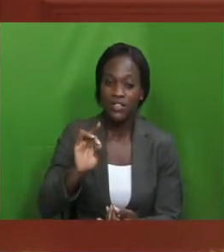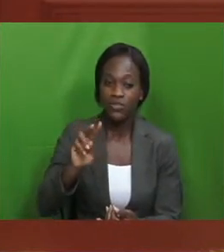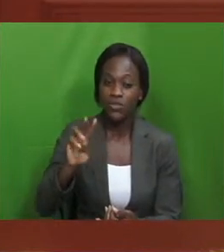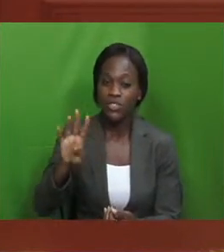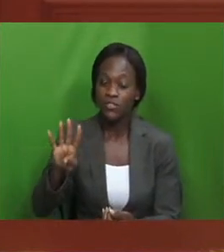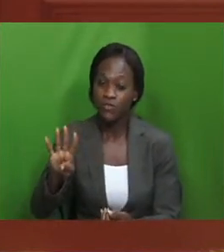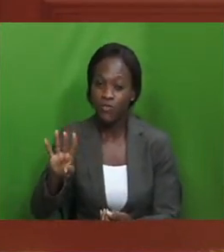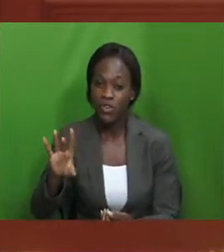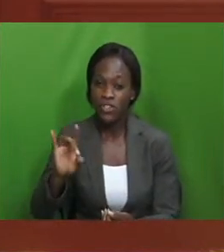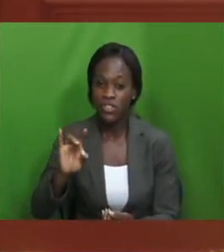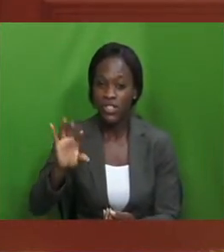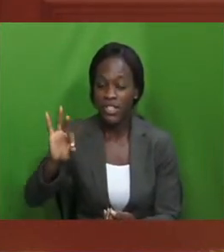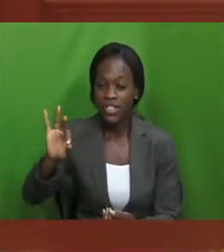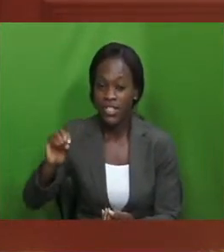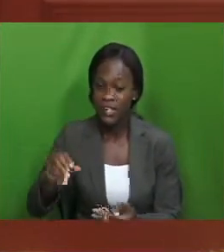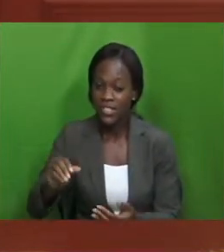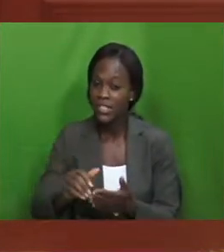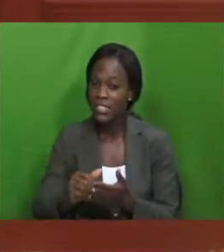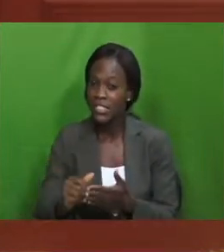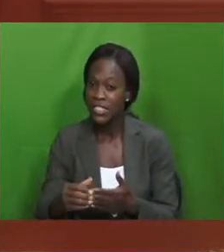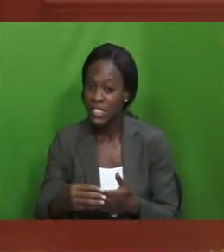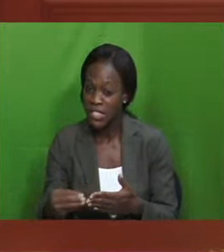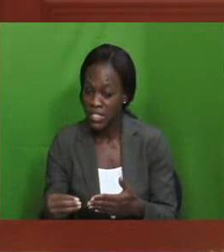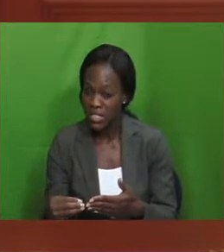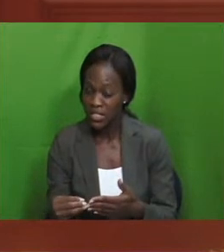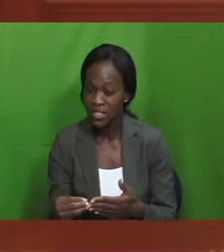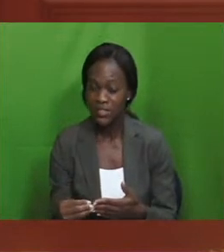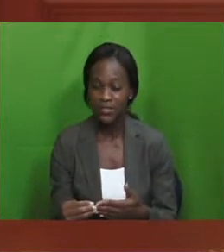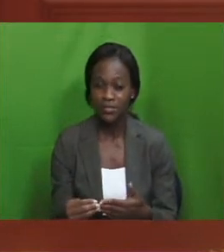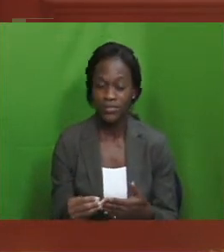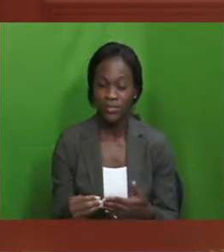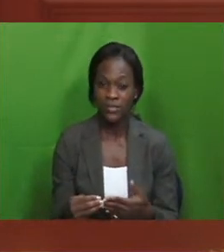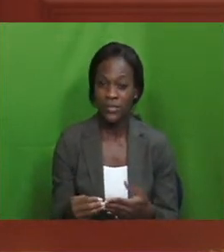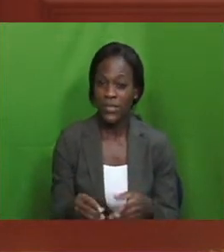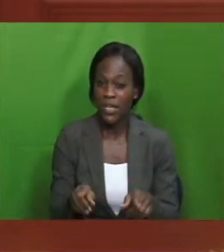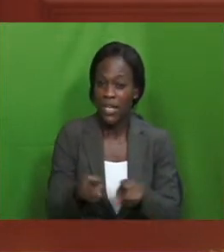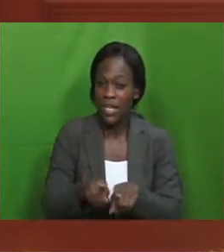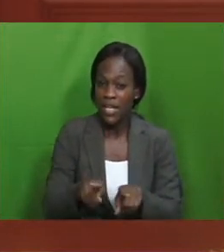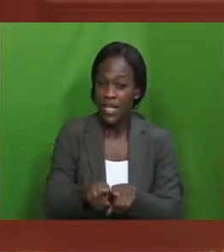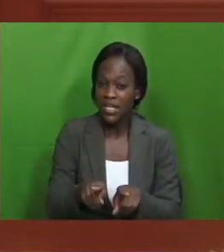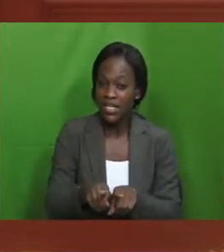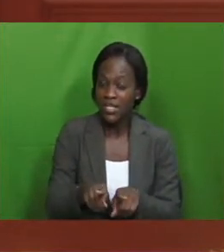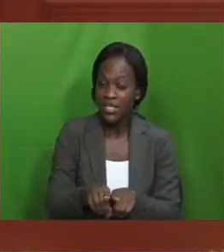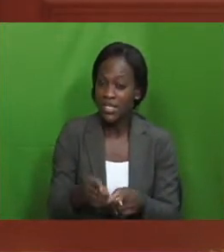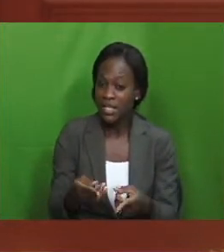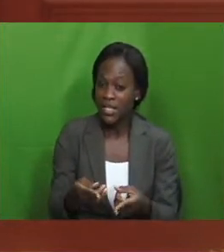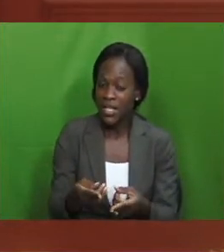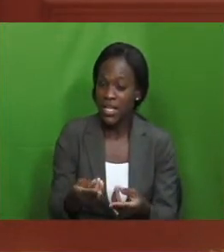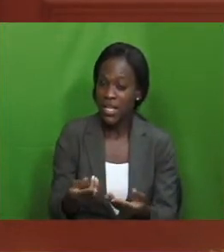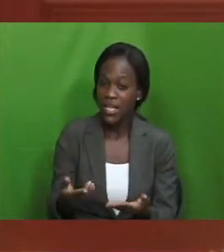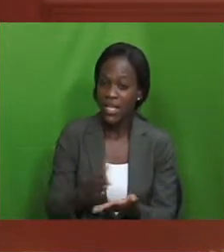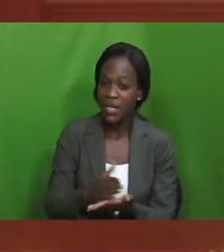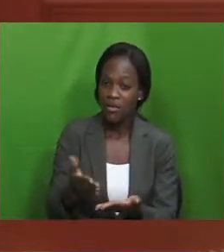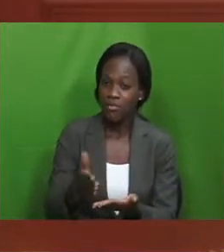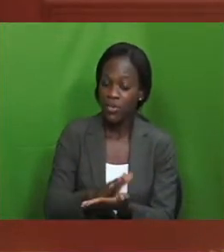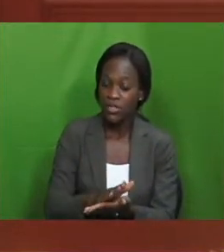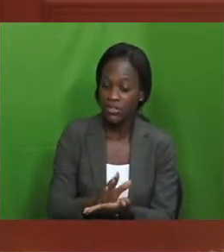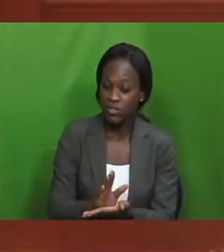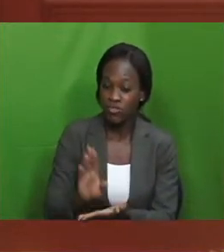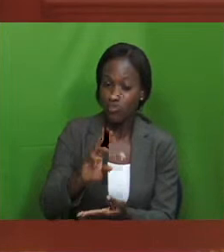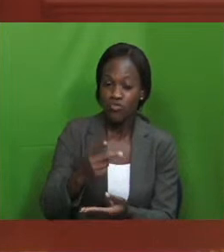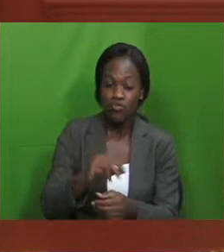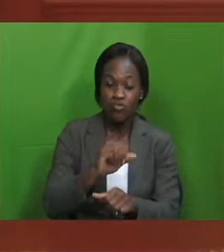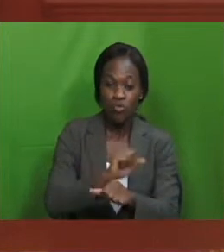31,490,824,819 Ghana cedis. Mr. Speaker, in the same page, use of goods and services have also increased